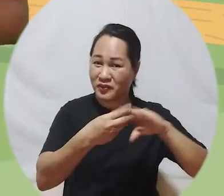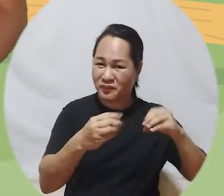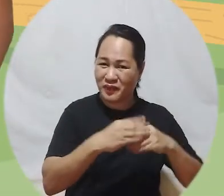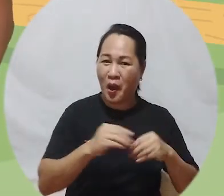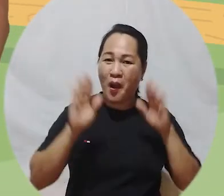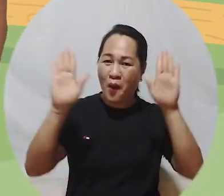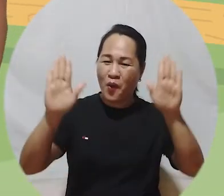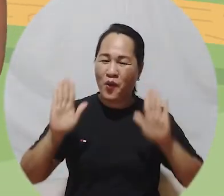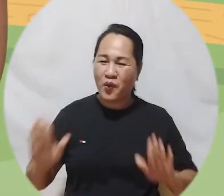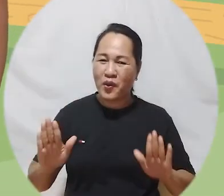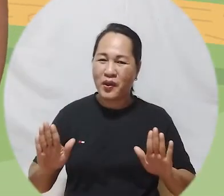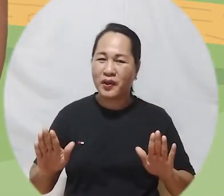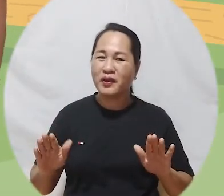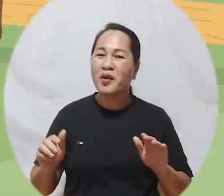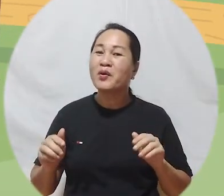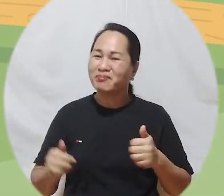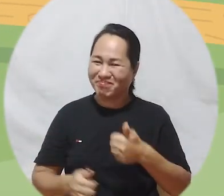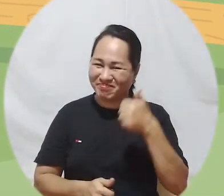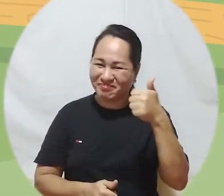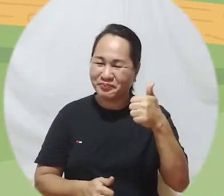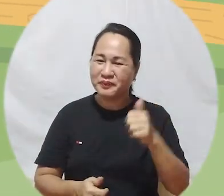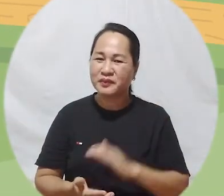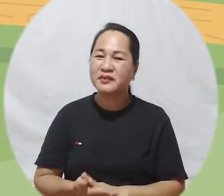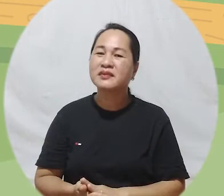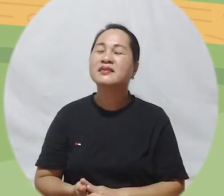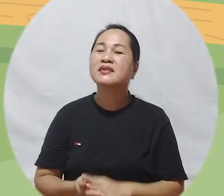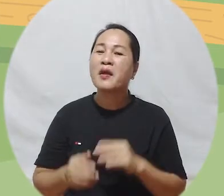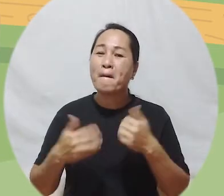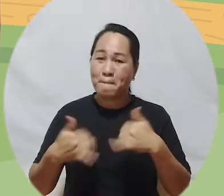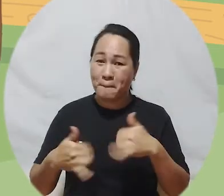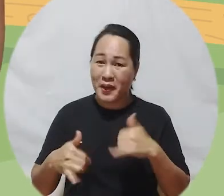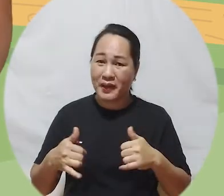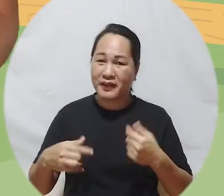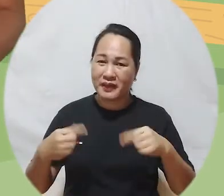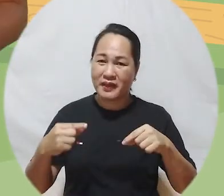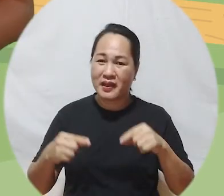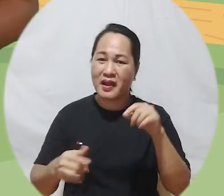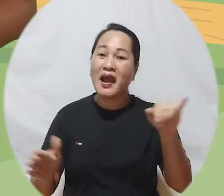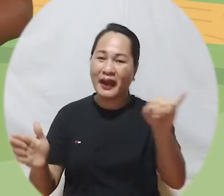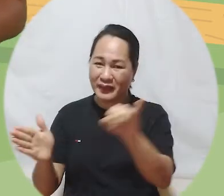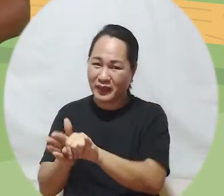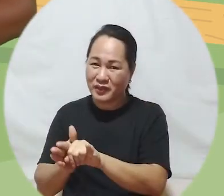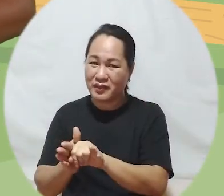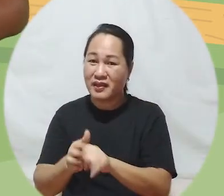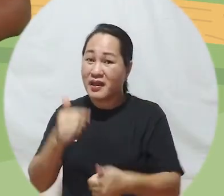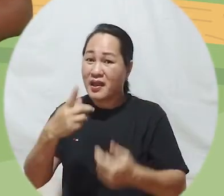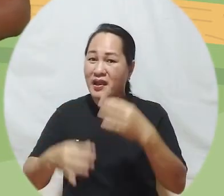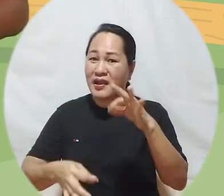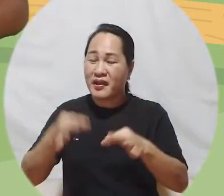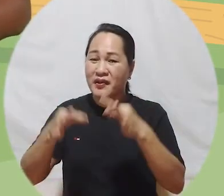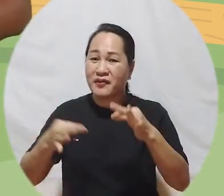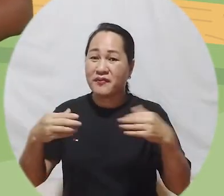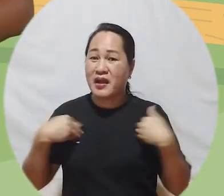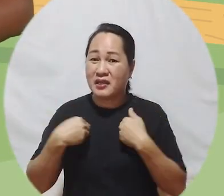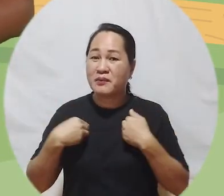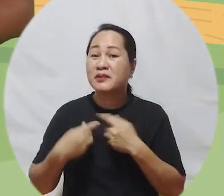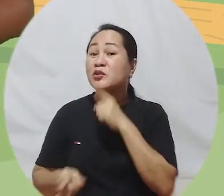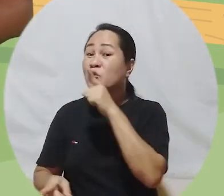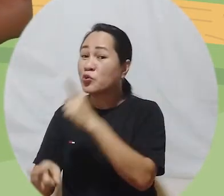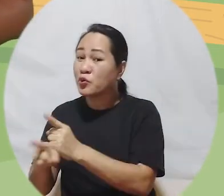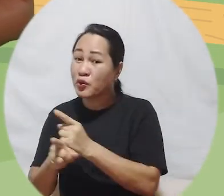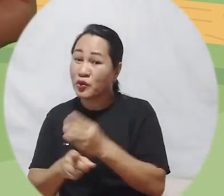text. Amazing! We did it! We were able to play the game and identify whether the animals are real or made